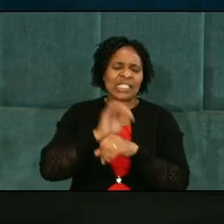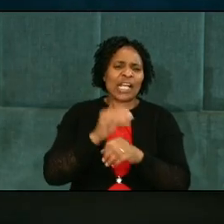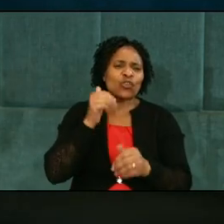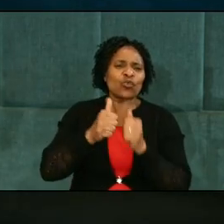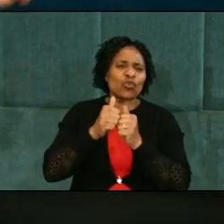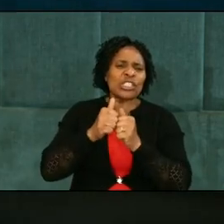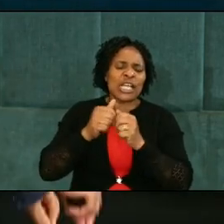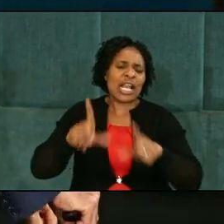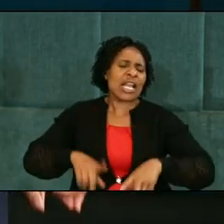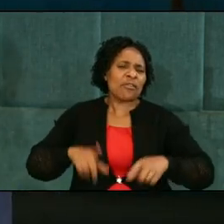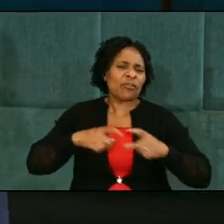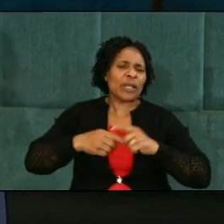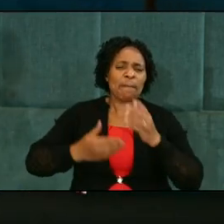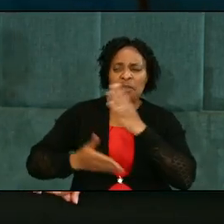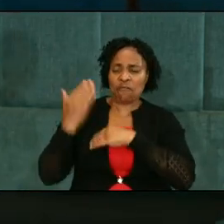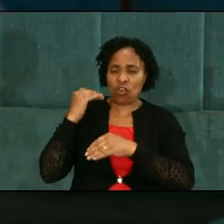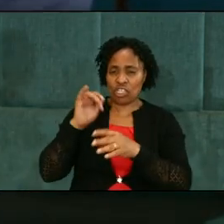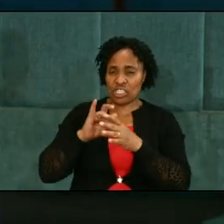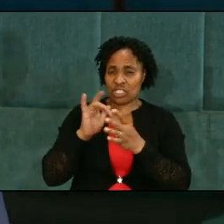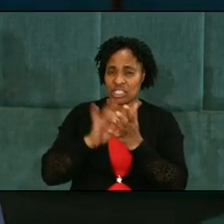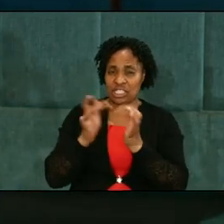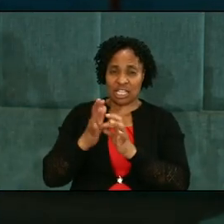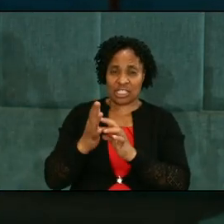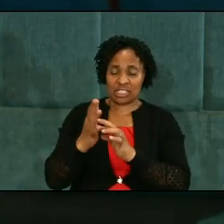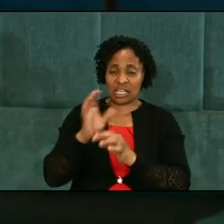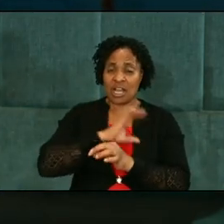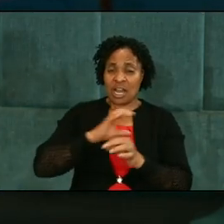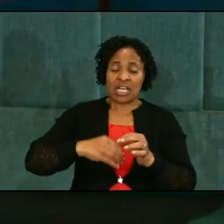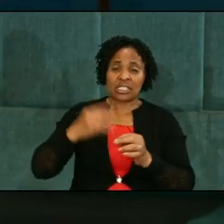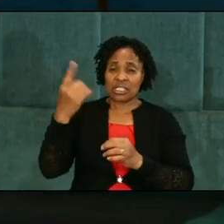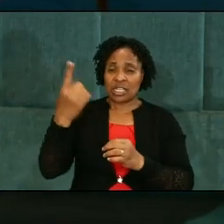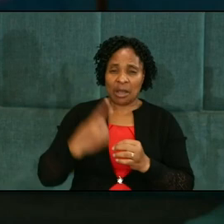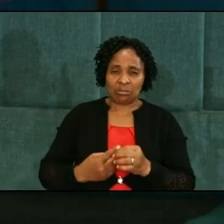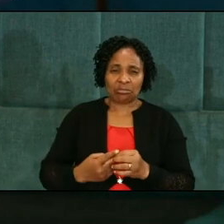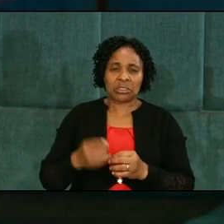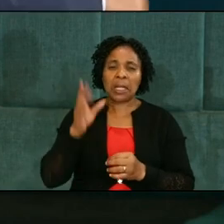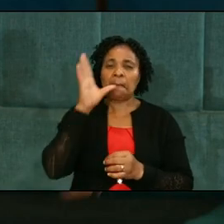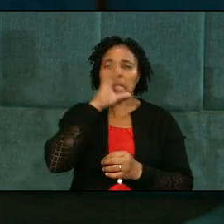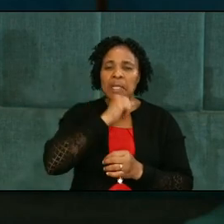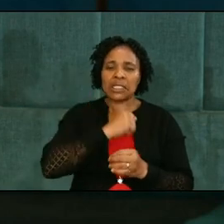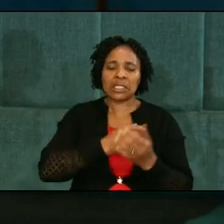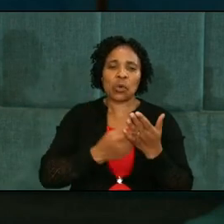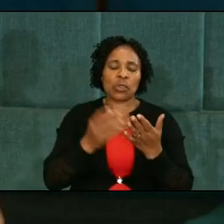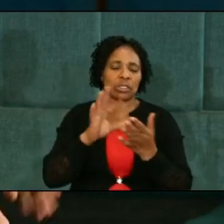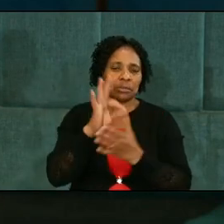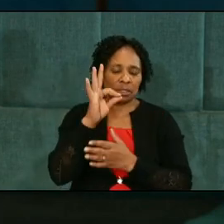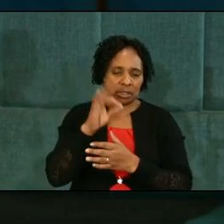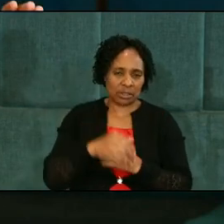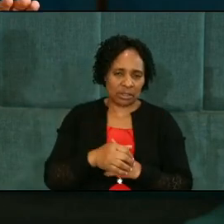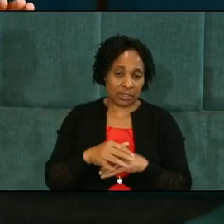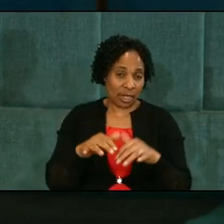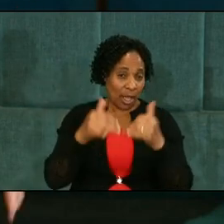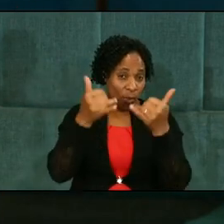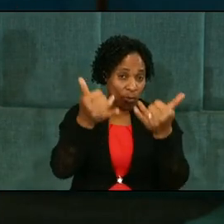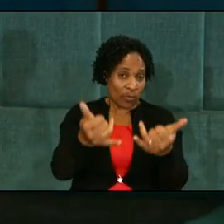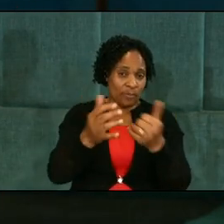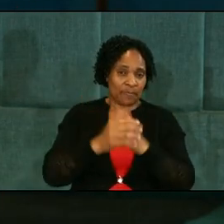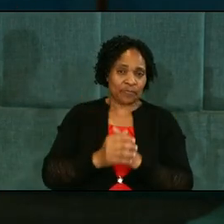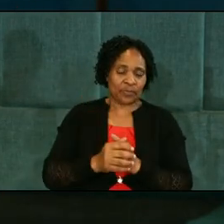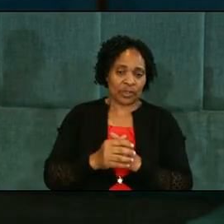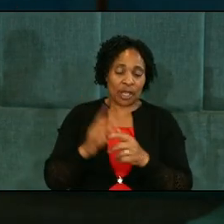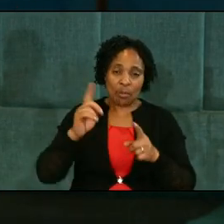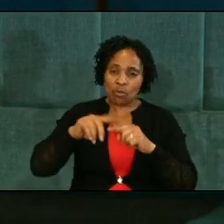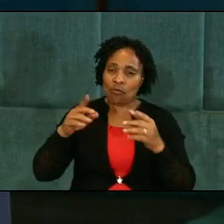exist just before Jesus comes will lack the Holy Ghost. Now, we'll prove